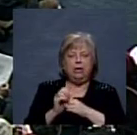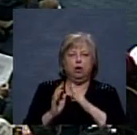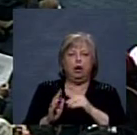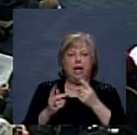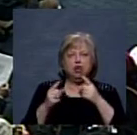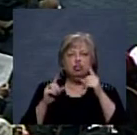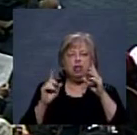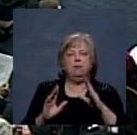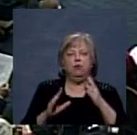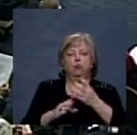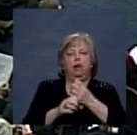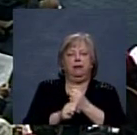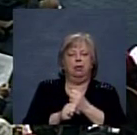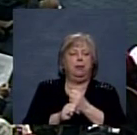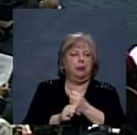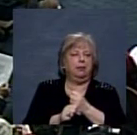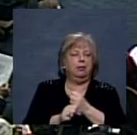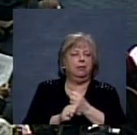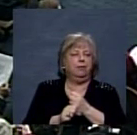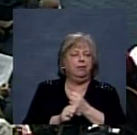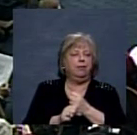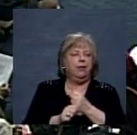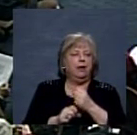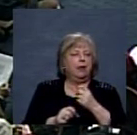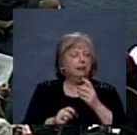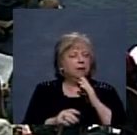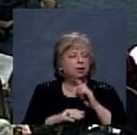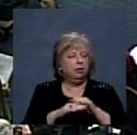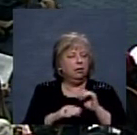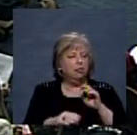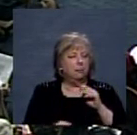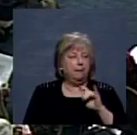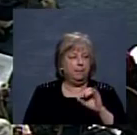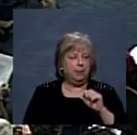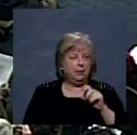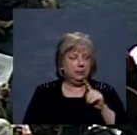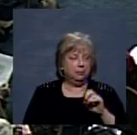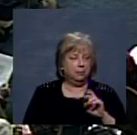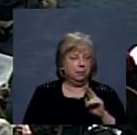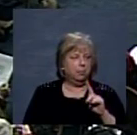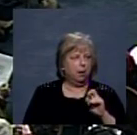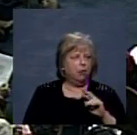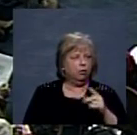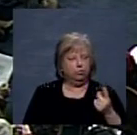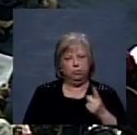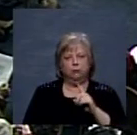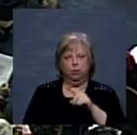let me call on Ms. Evangeline Parker to make the next presentation. Evangeline.